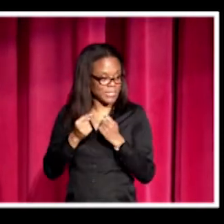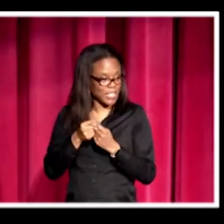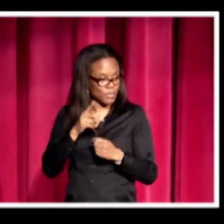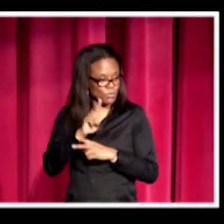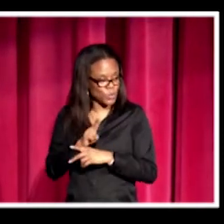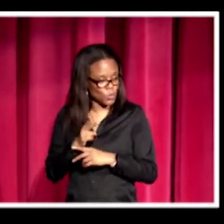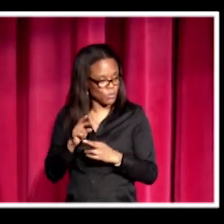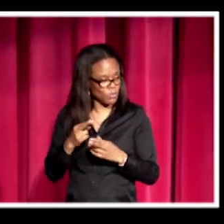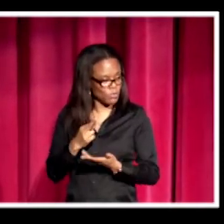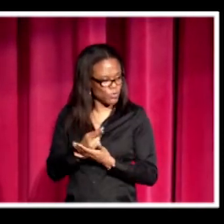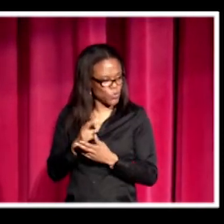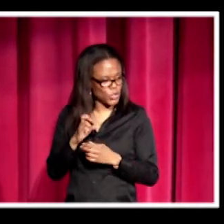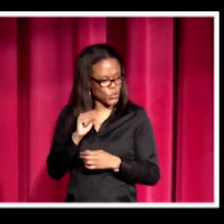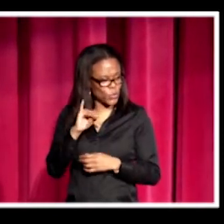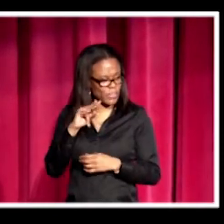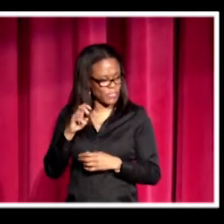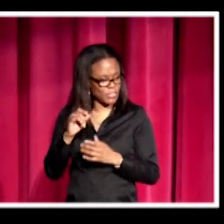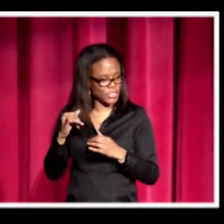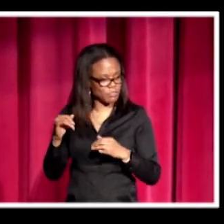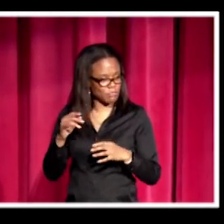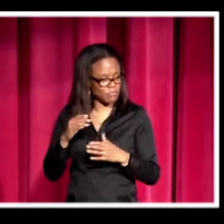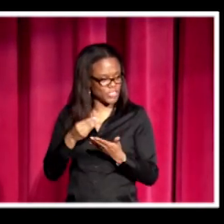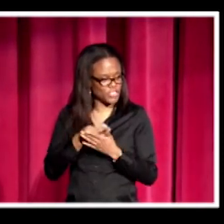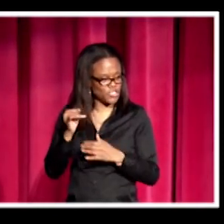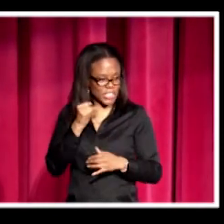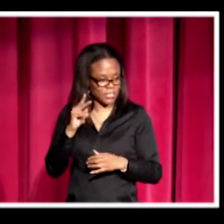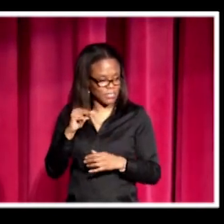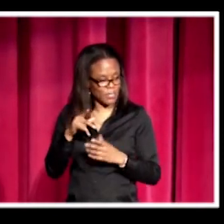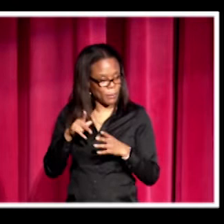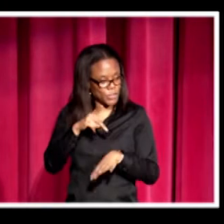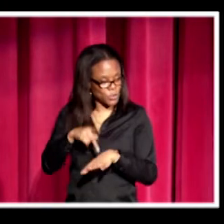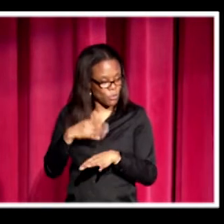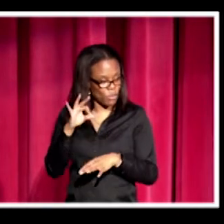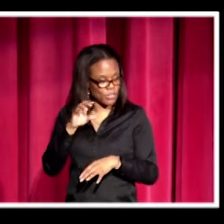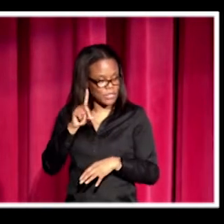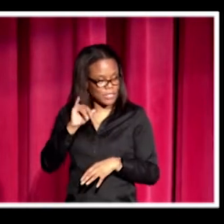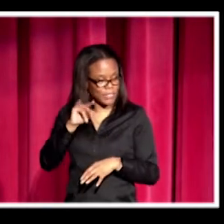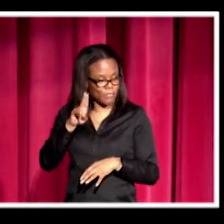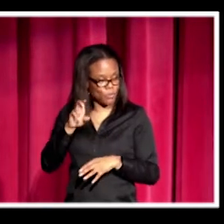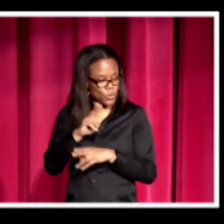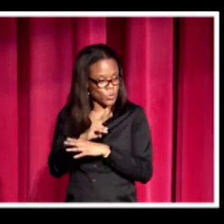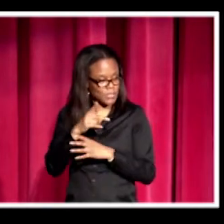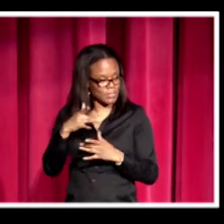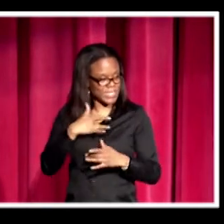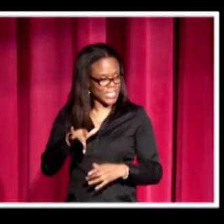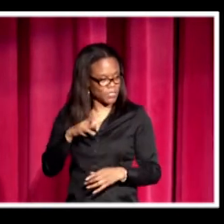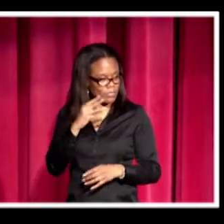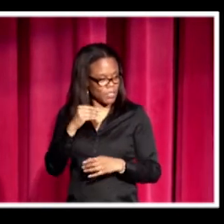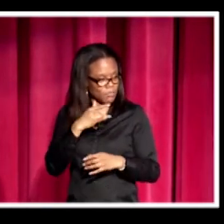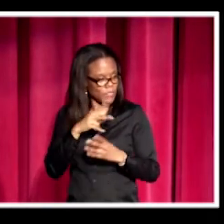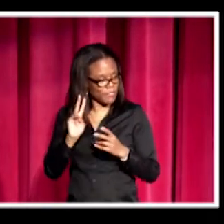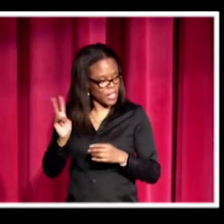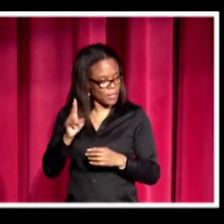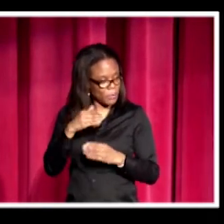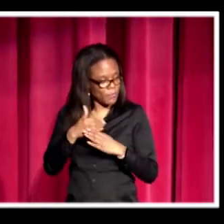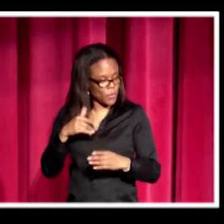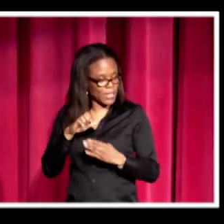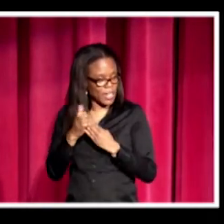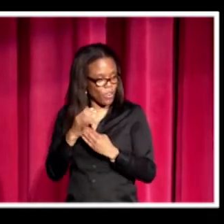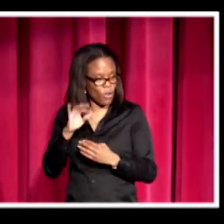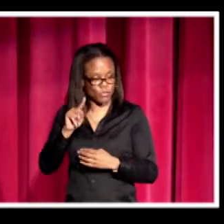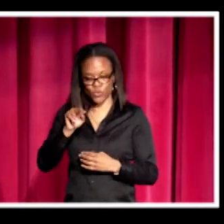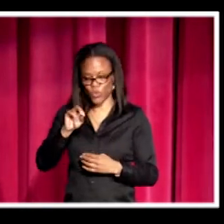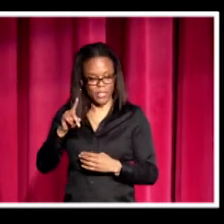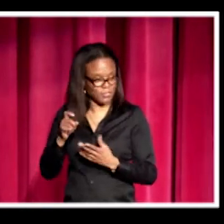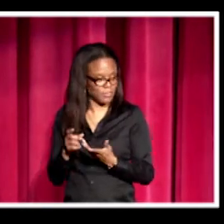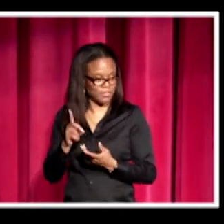restorative justice principles to diffuse tensions and redirect violence before it ends in tragedy. In my